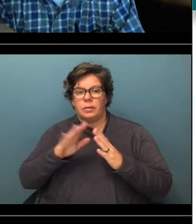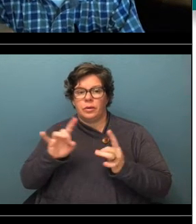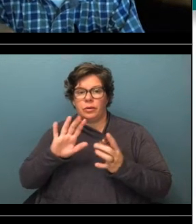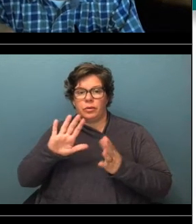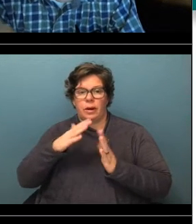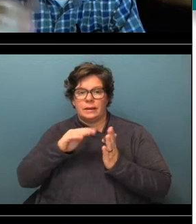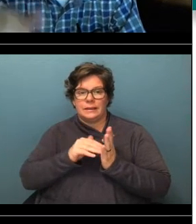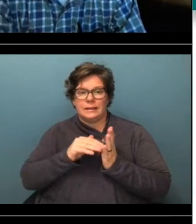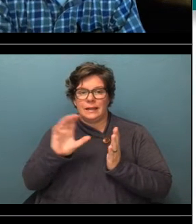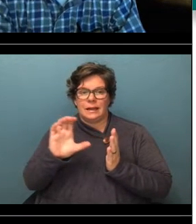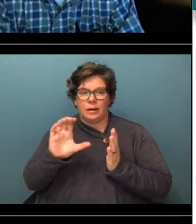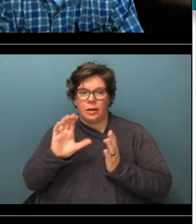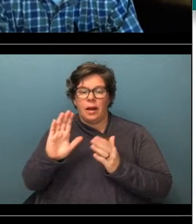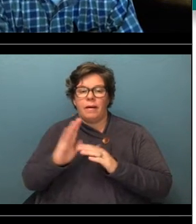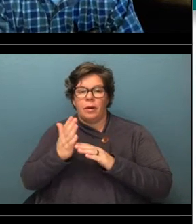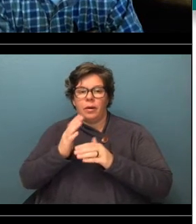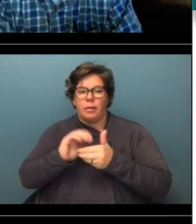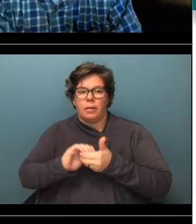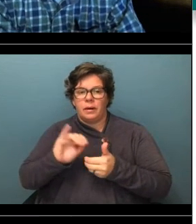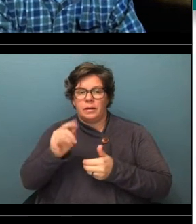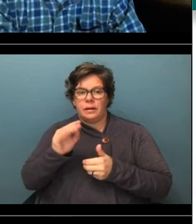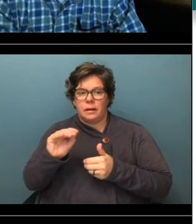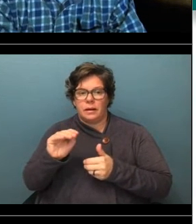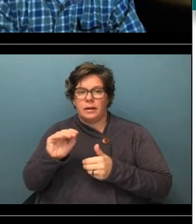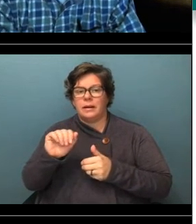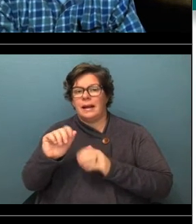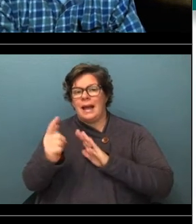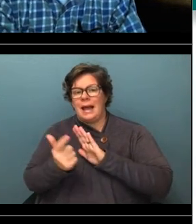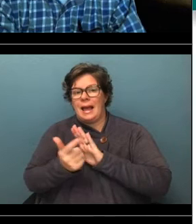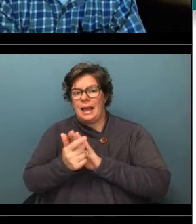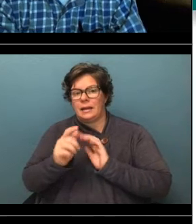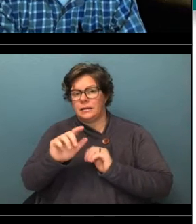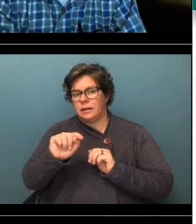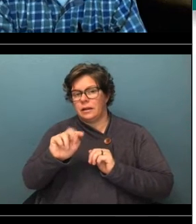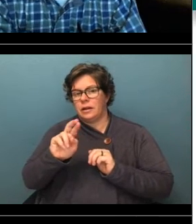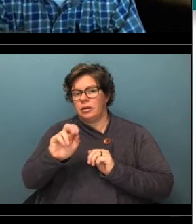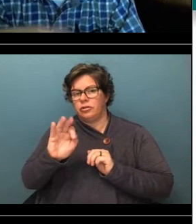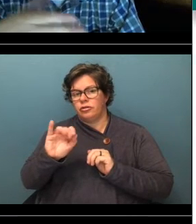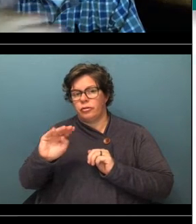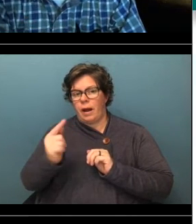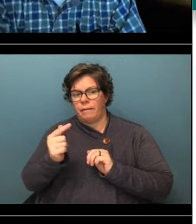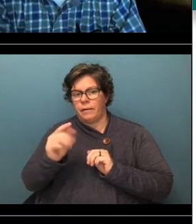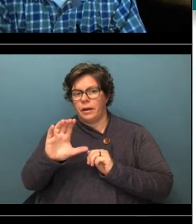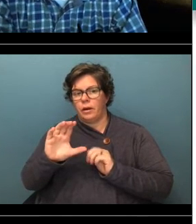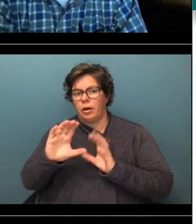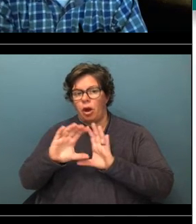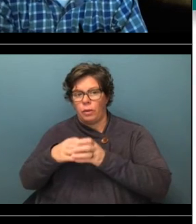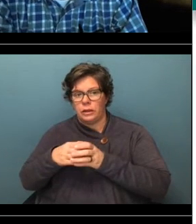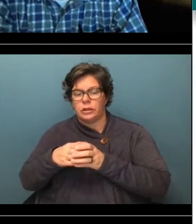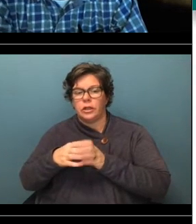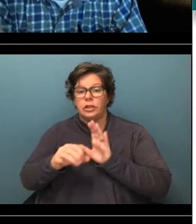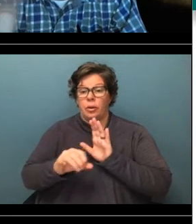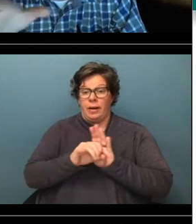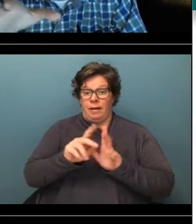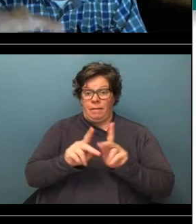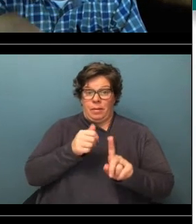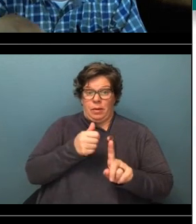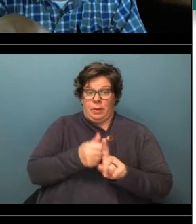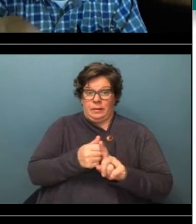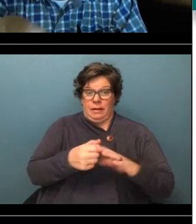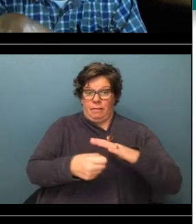in Caldwell, have partnered with the Idaho Anti-Trafficking Coalition in order to identify victims of human trafficking, as well as to